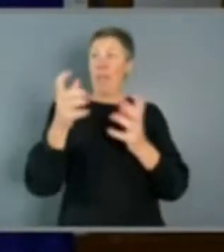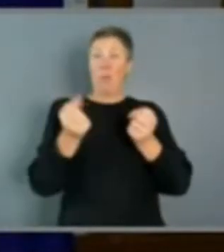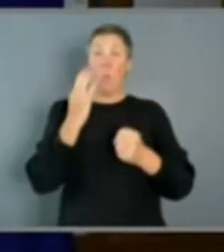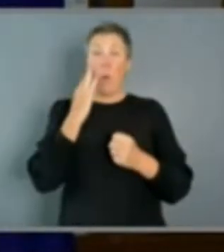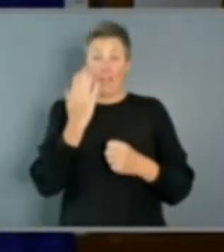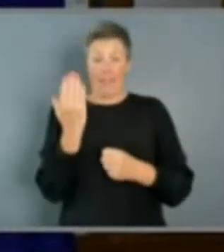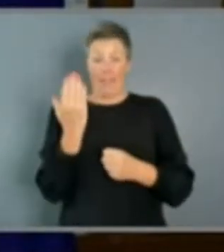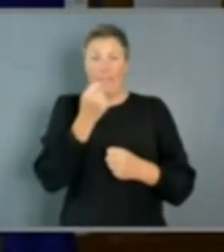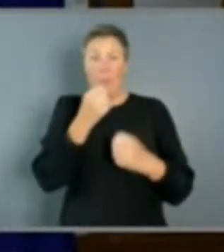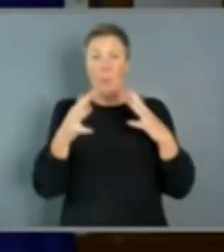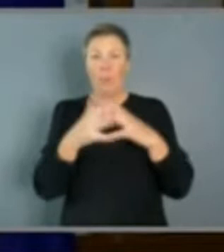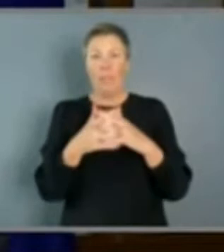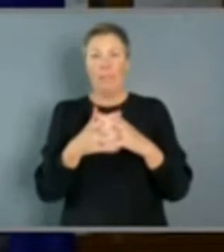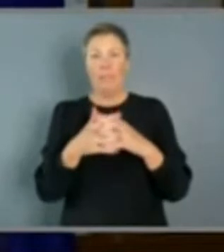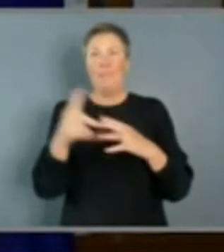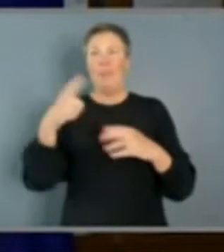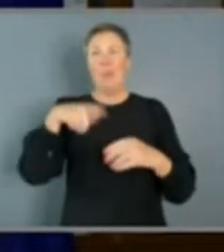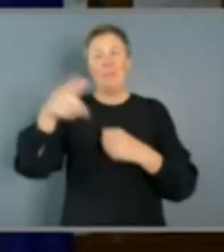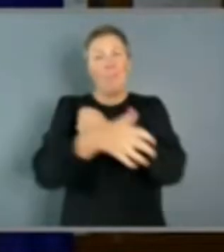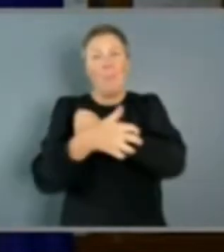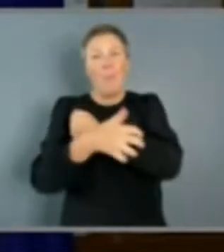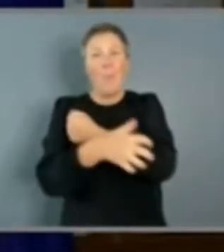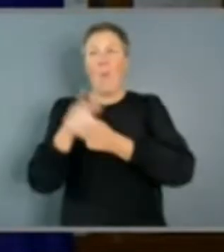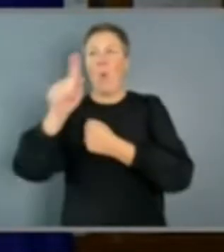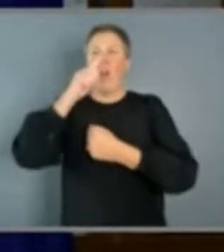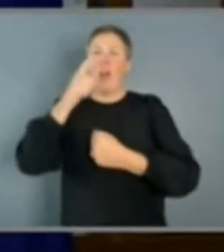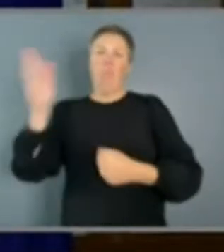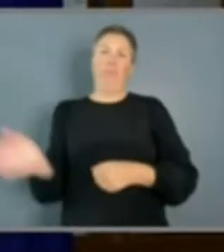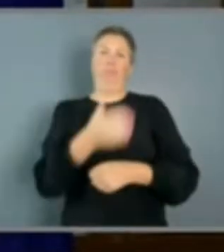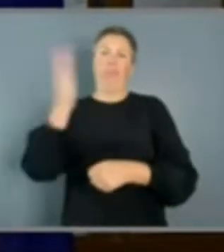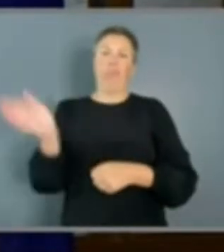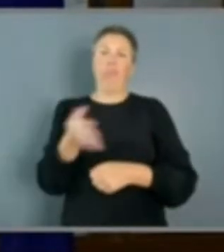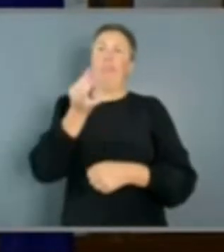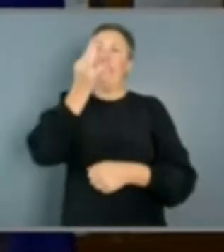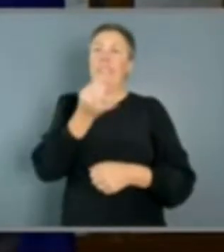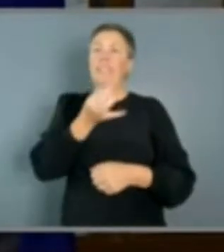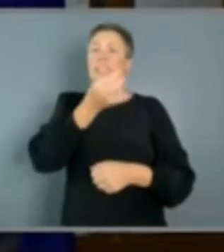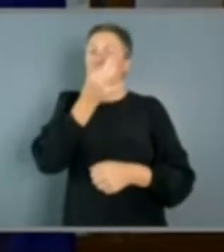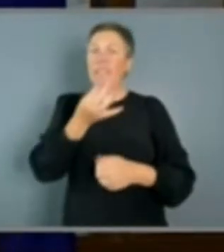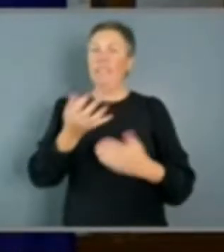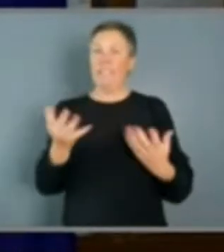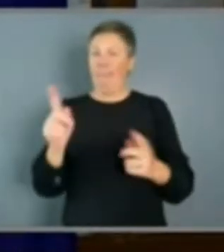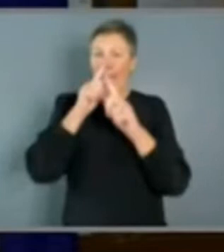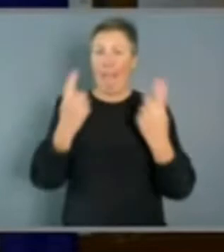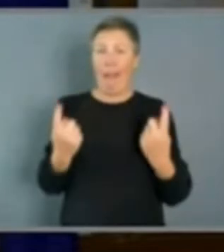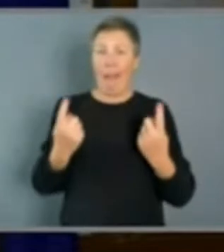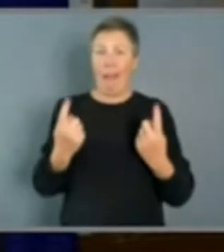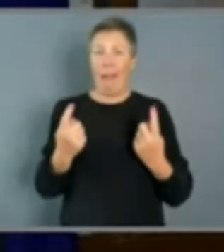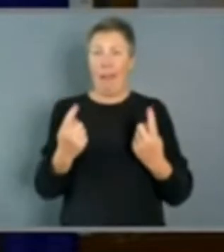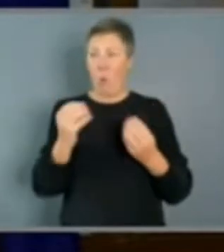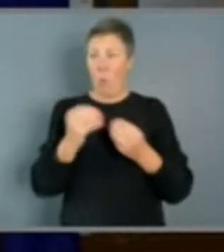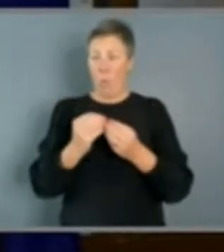resources for mass testing as we do here in Australia, and so any number you see coming out of Papua New Guinea in terms of